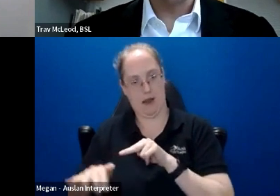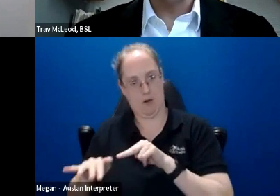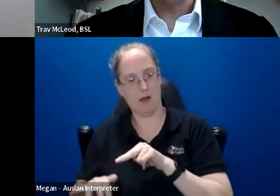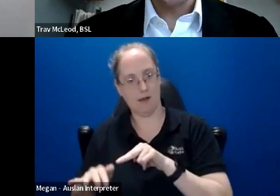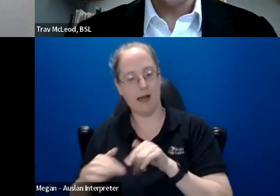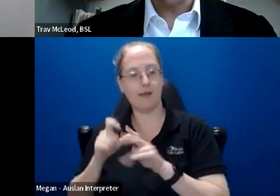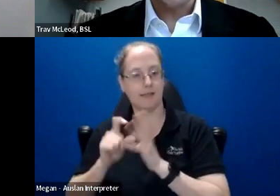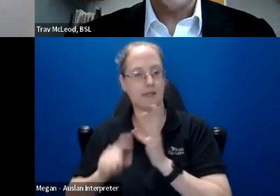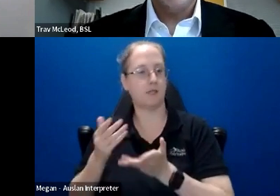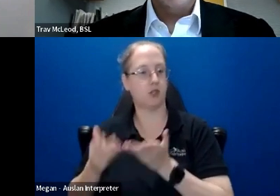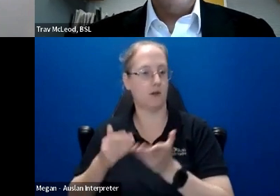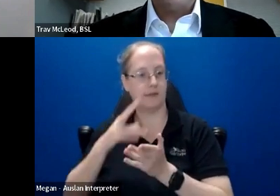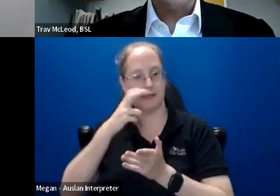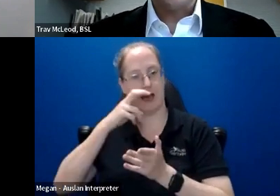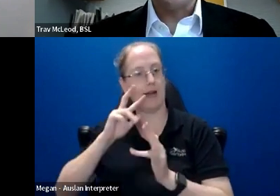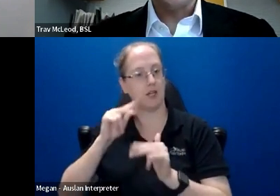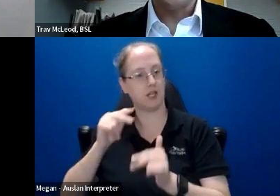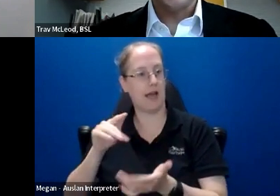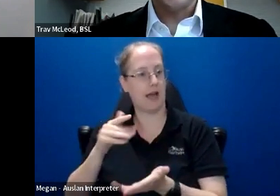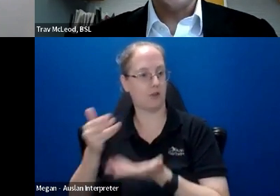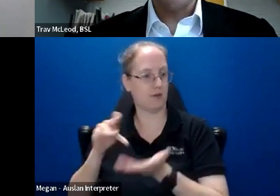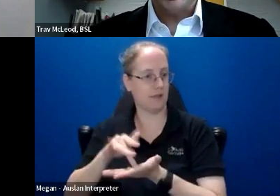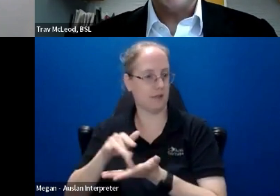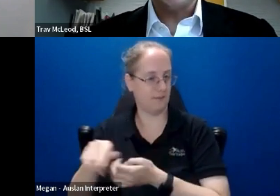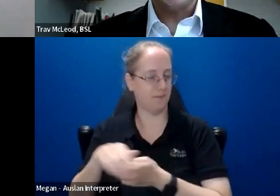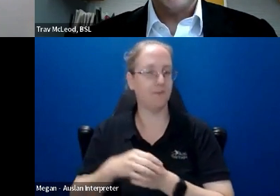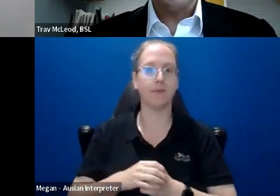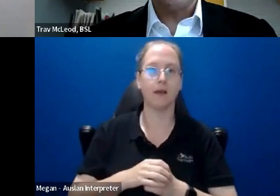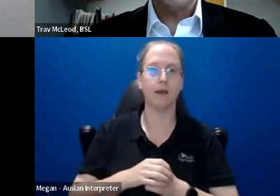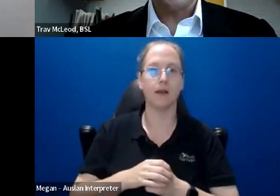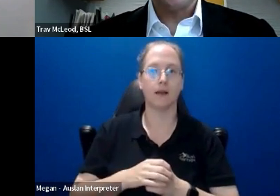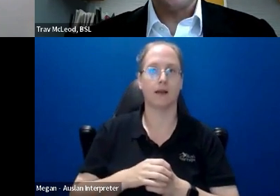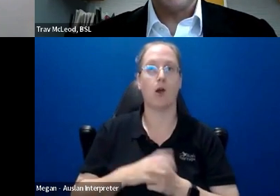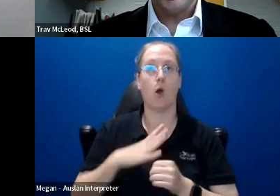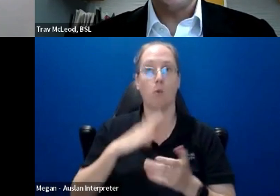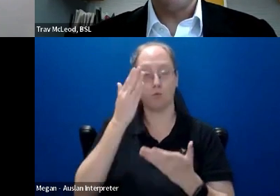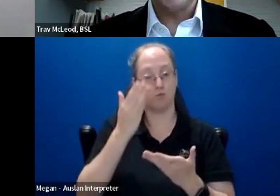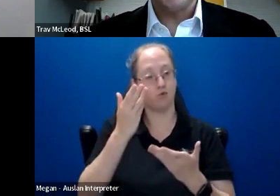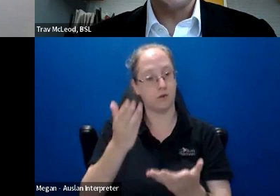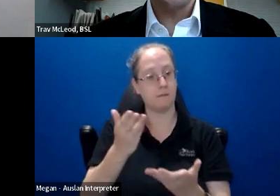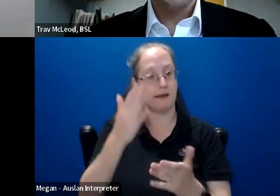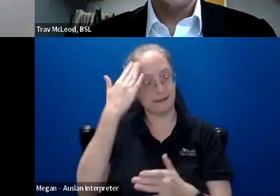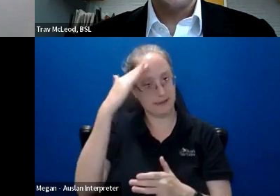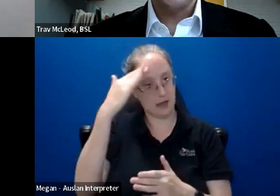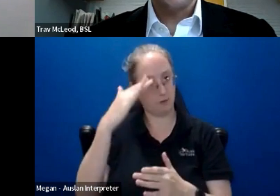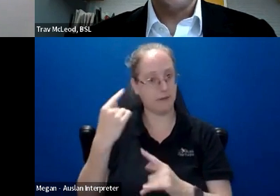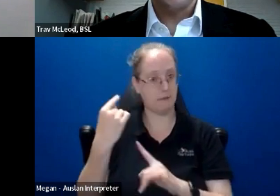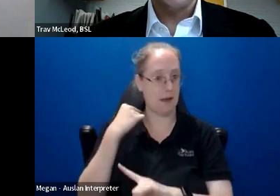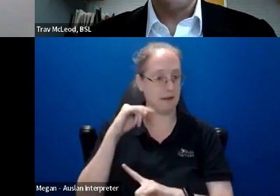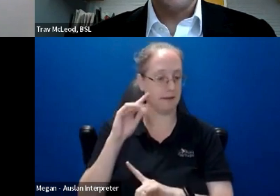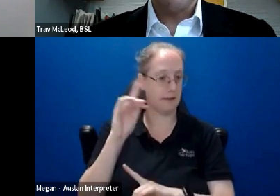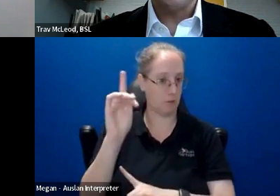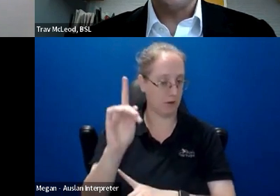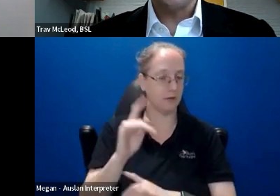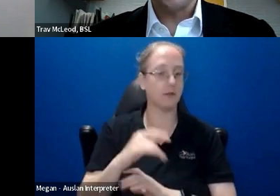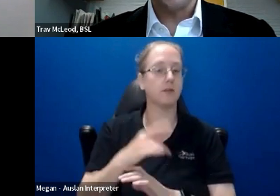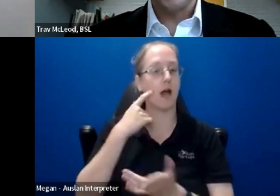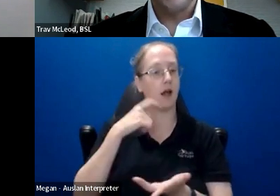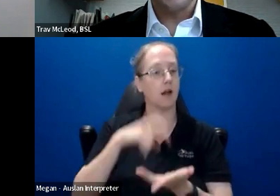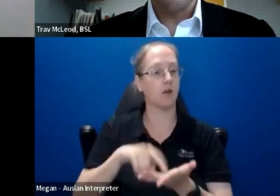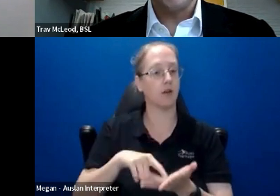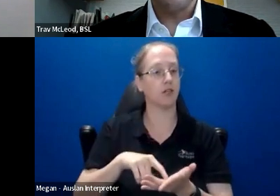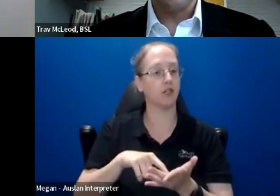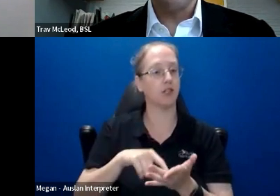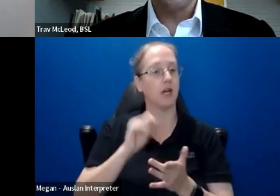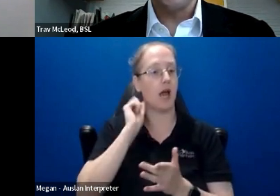Disability Services and Aged Care Services, and I'd like to pay our respects to Elders past and present and acknowledge Aboriginal and Torres